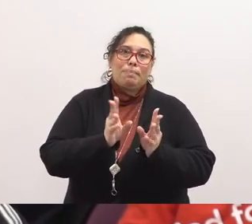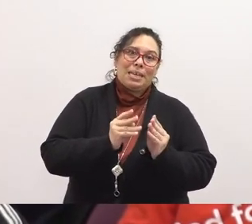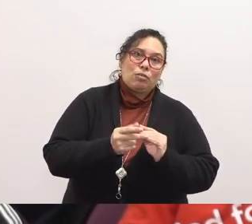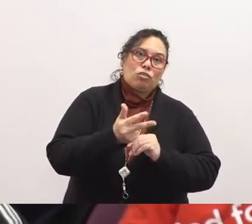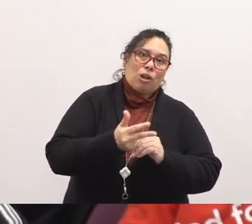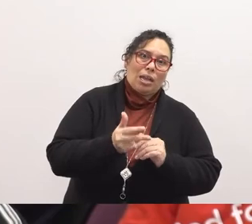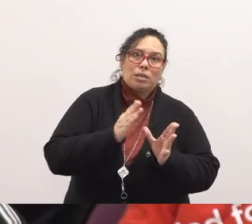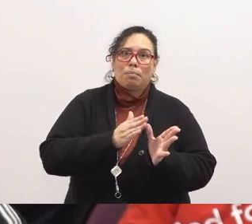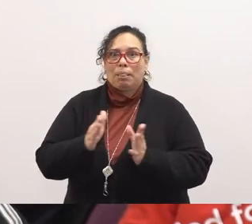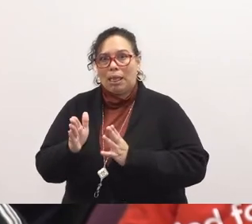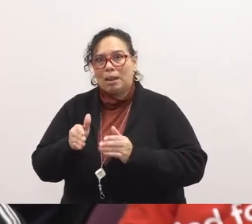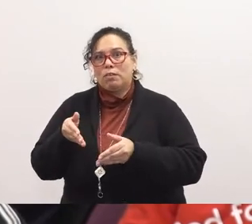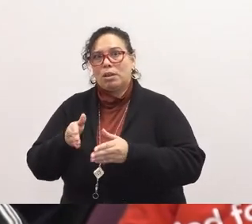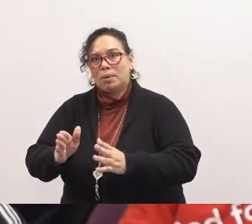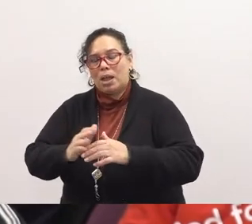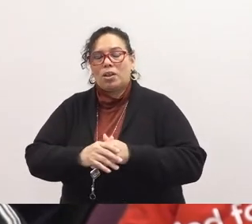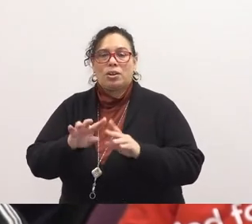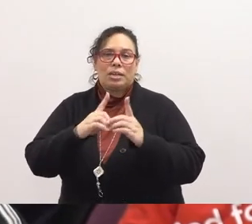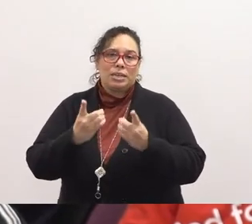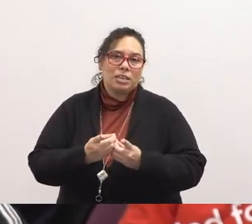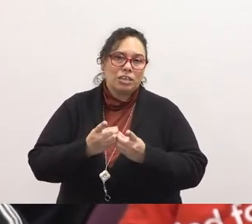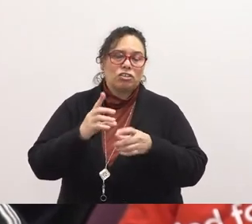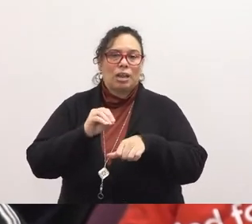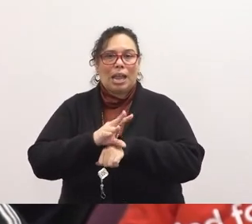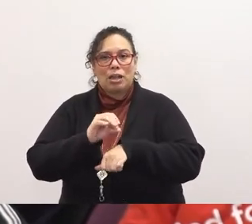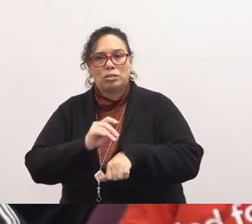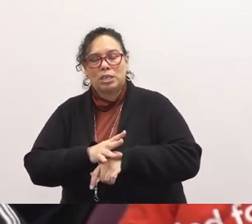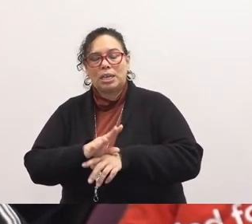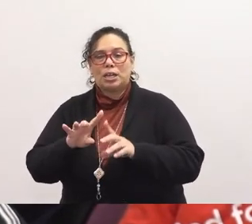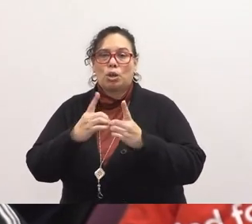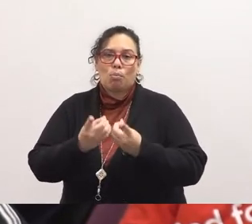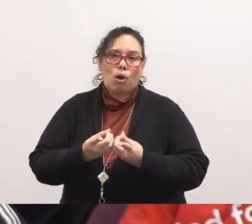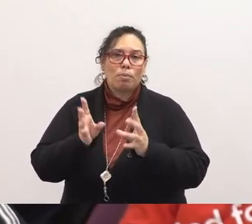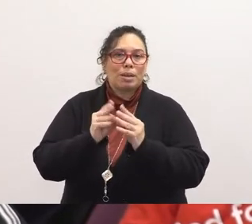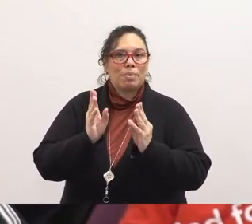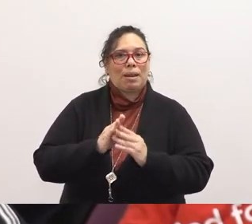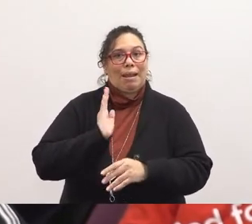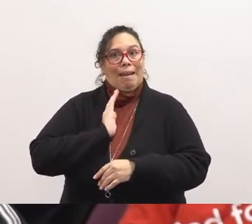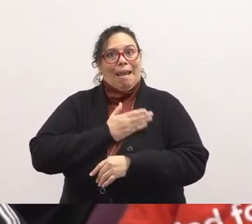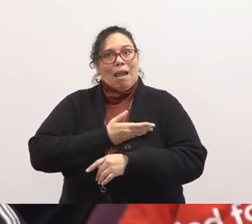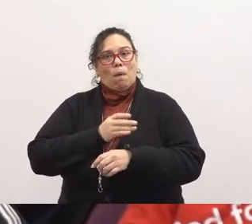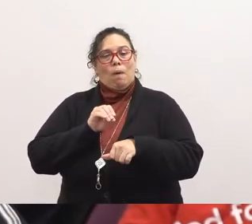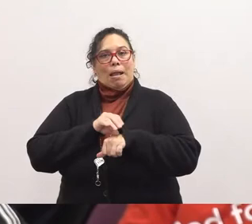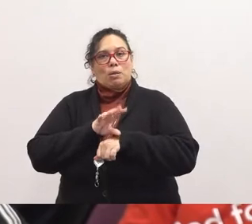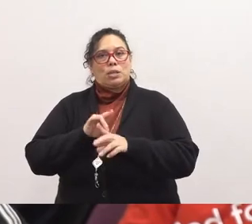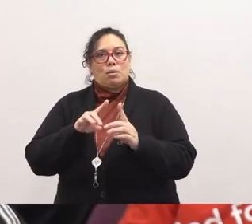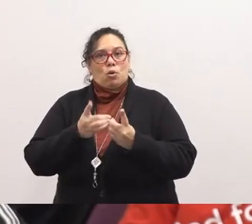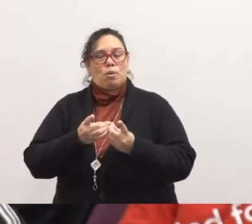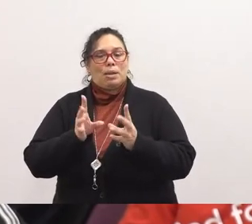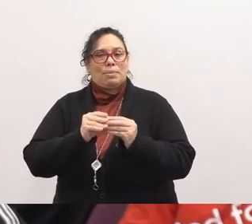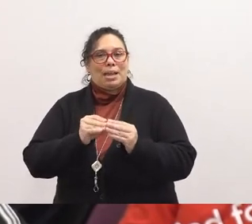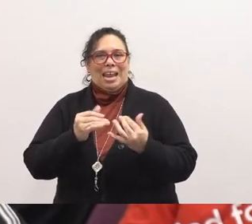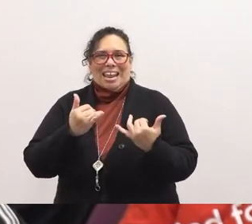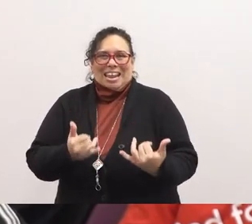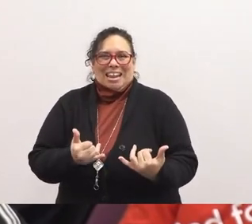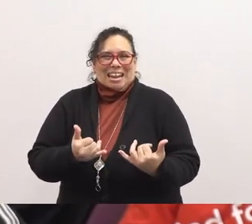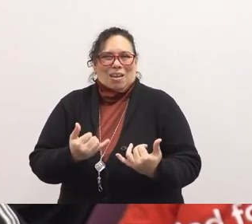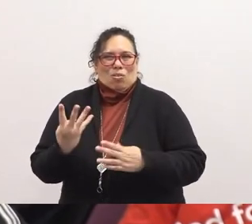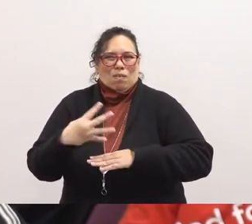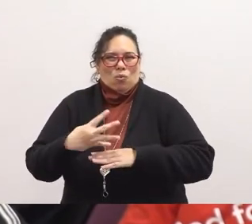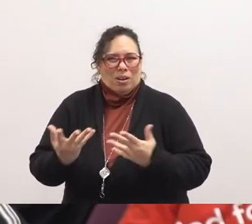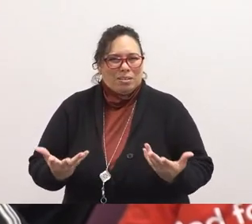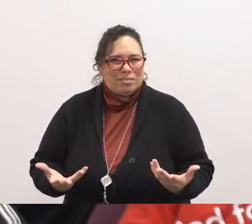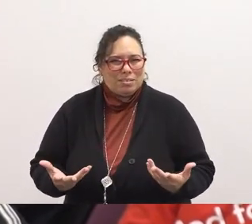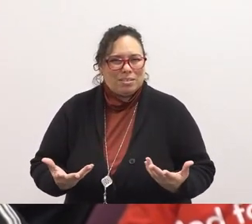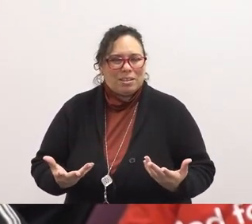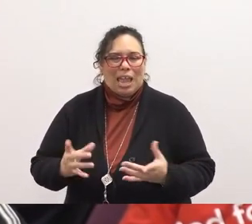pathway meetings, district counseling meetings and department meetings, and our own counseling department meetings, and now listening sessions, as well